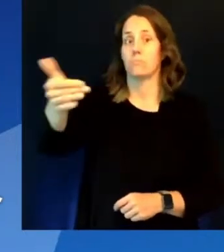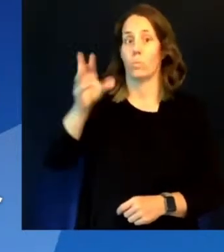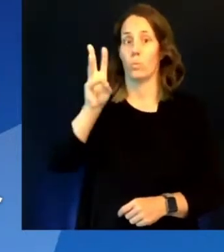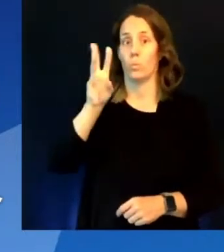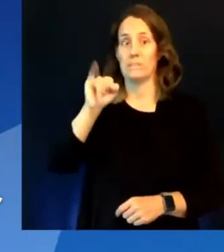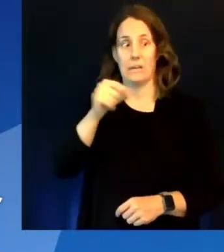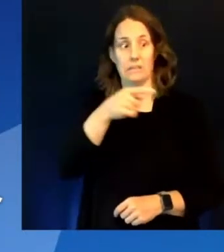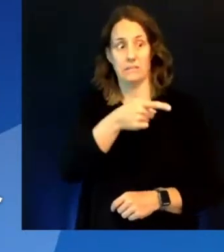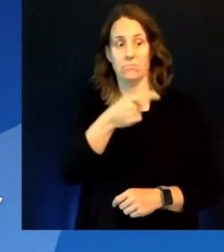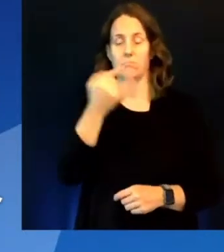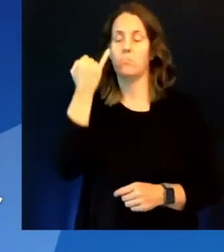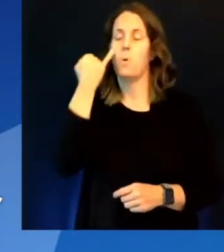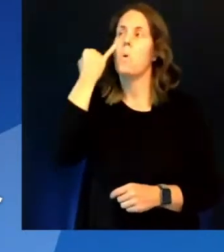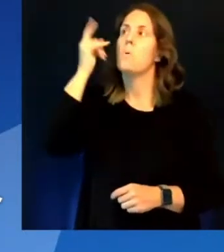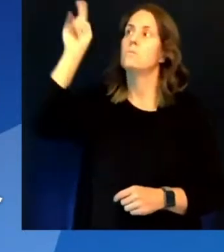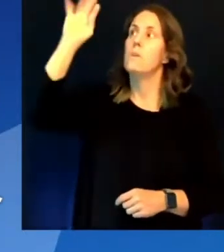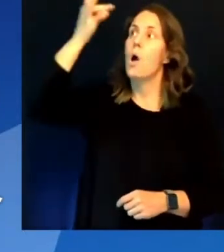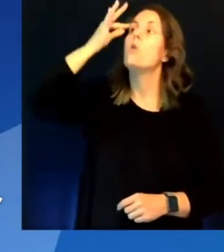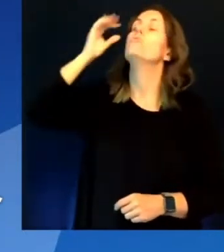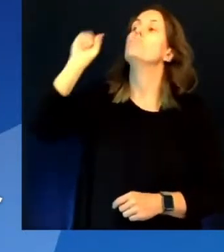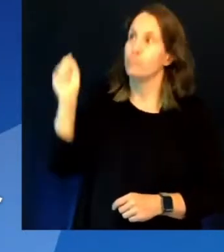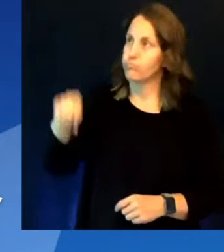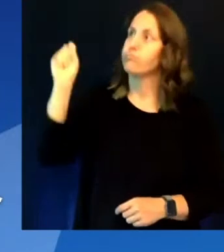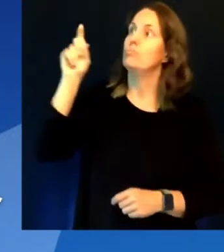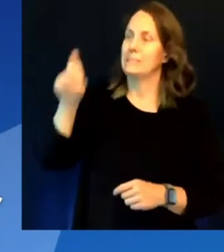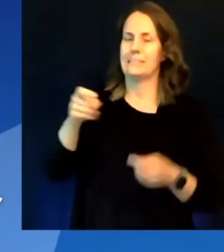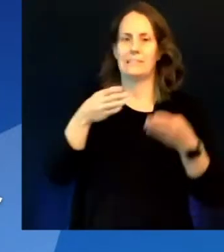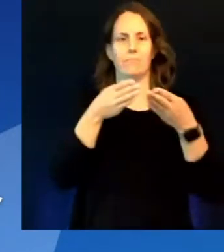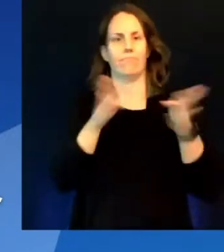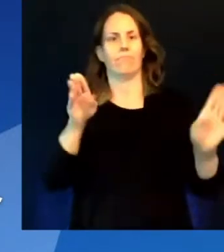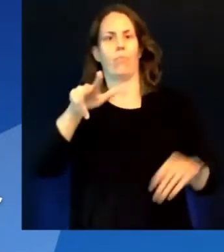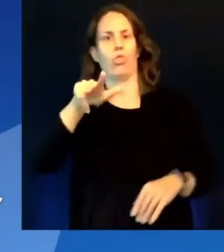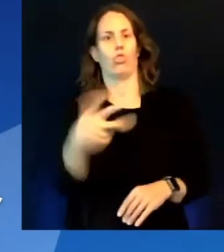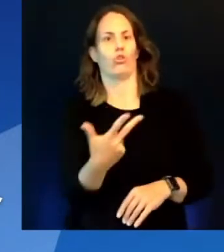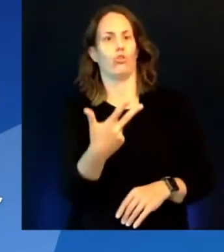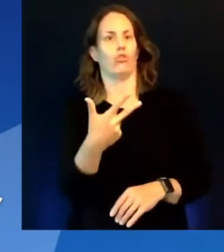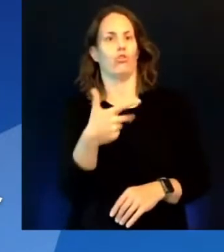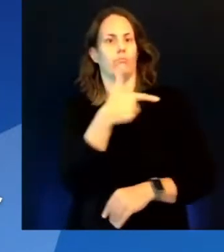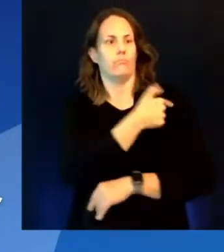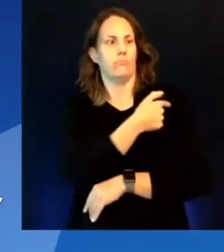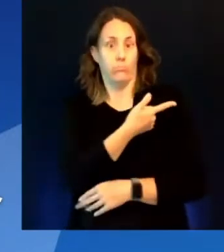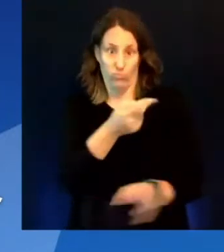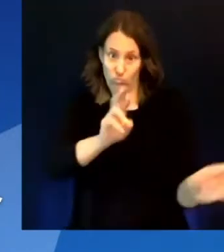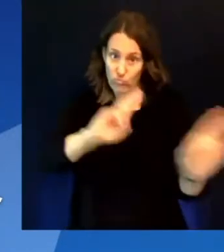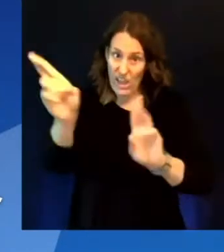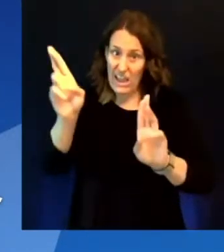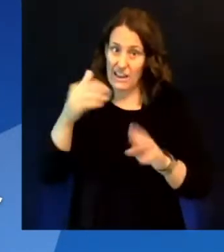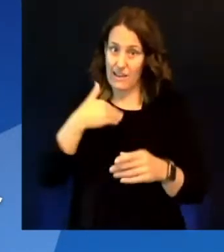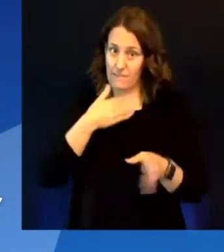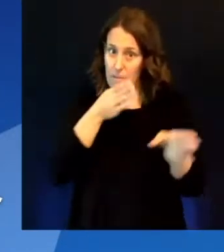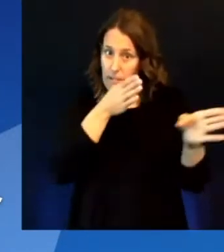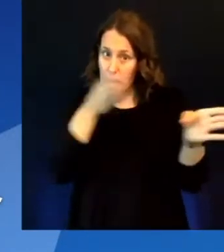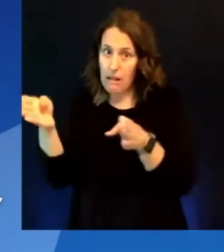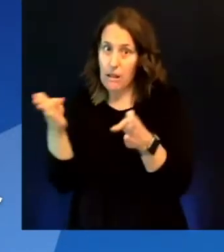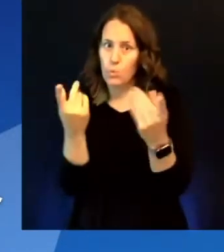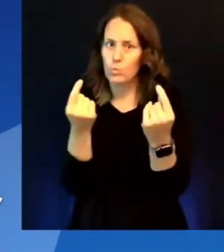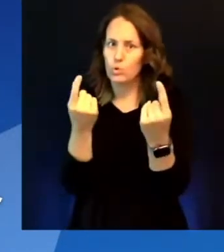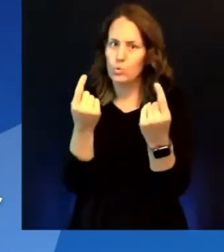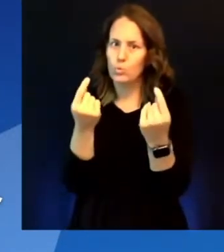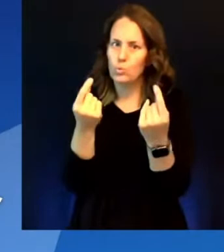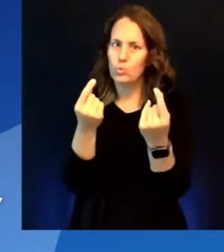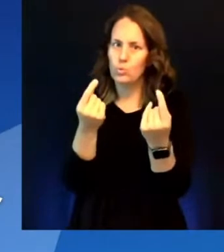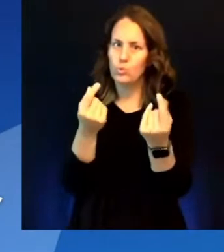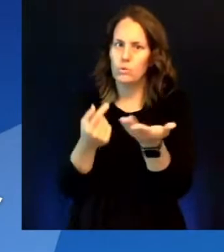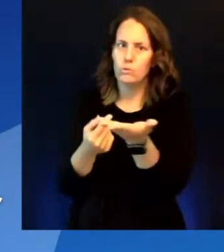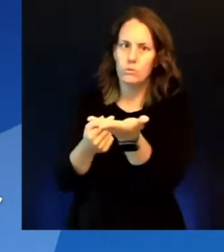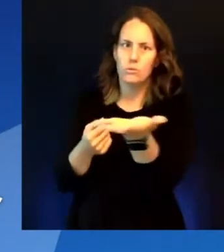boosters, with the people who are still getting their original doses, considering we're only at the 50% fully vaccinated number that we reached last week? How will you